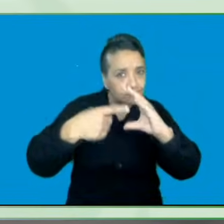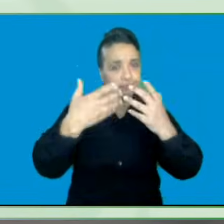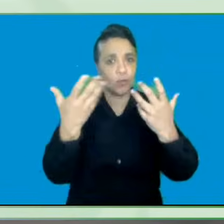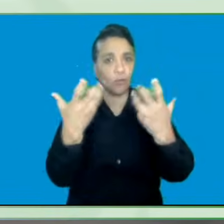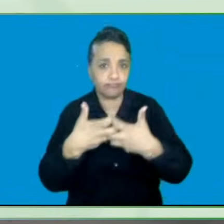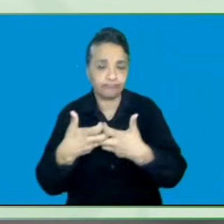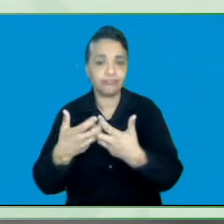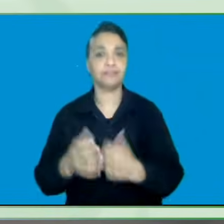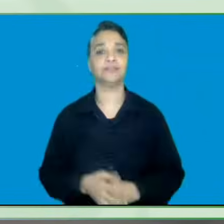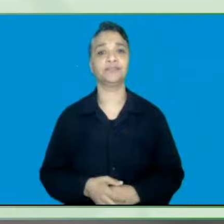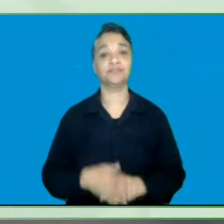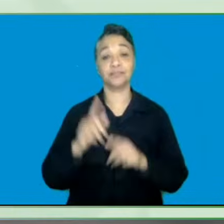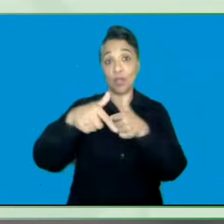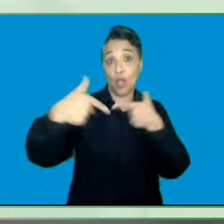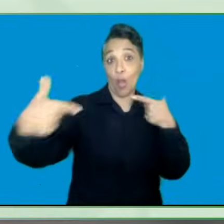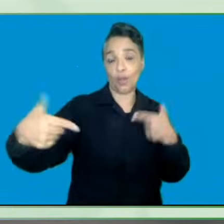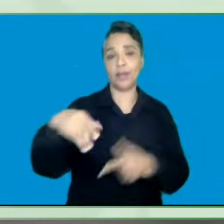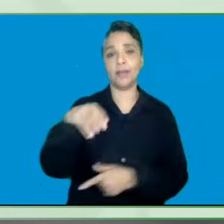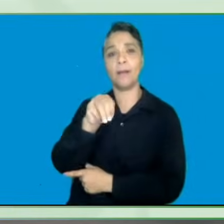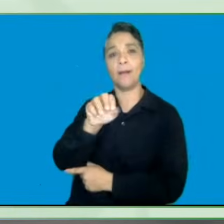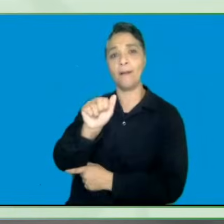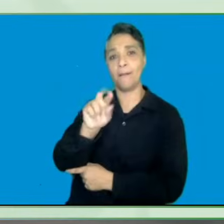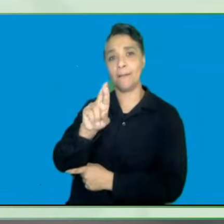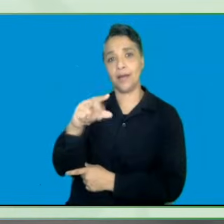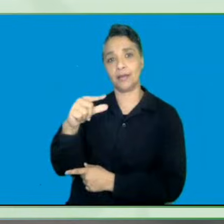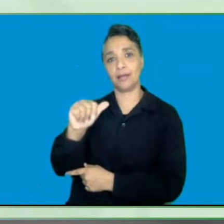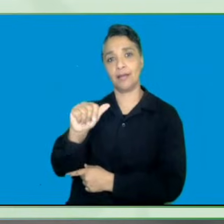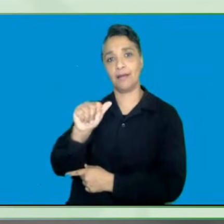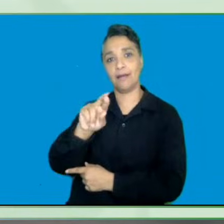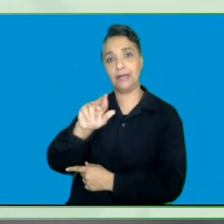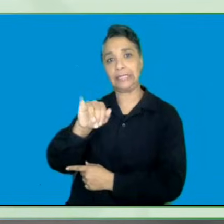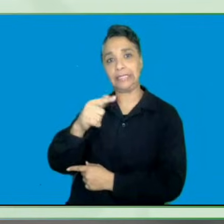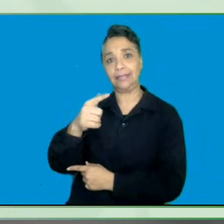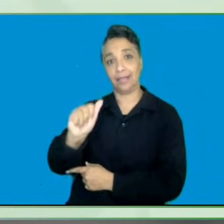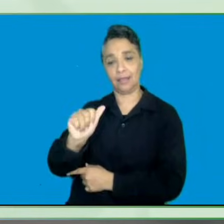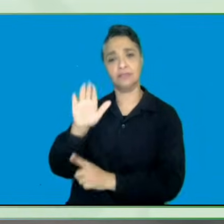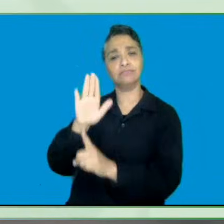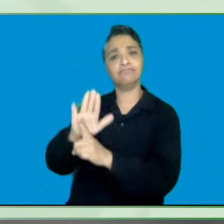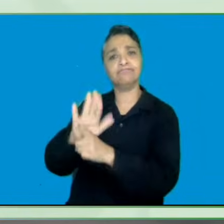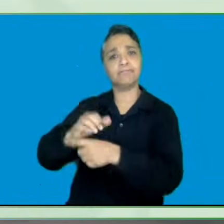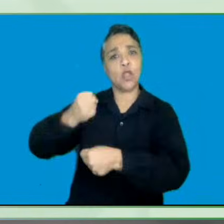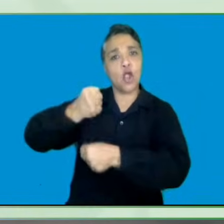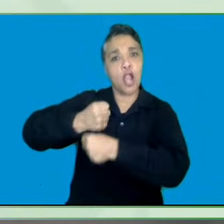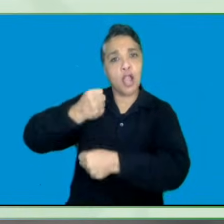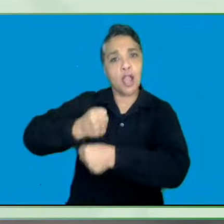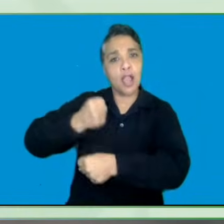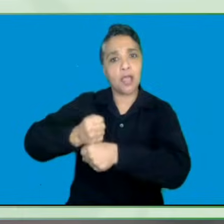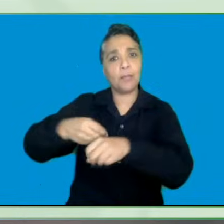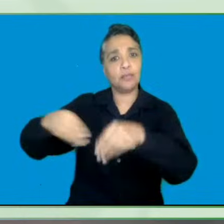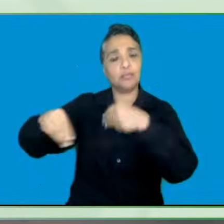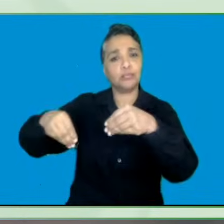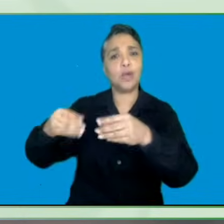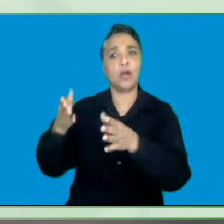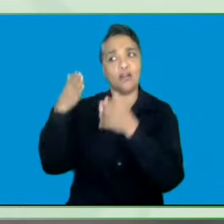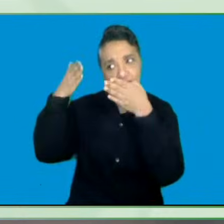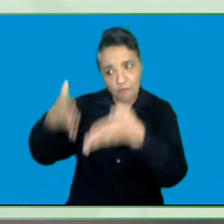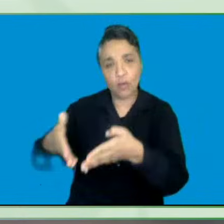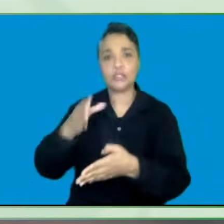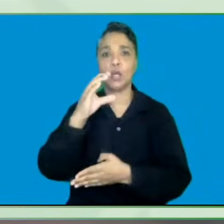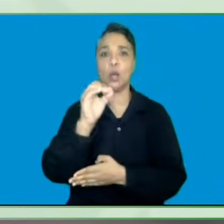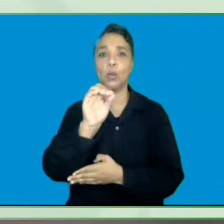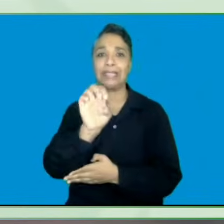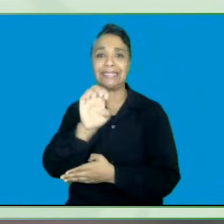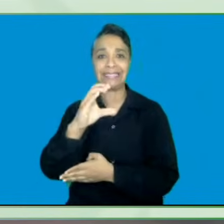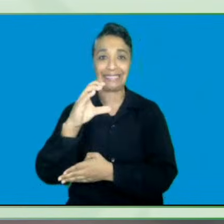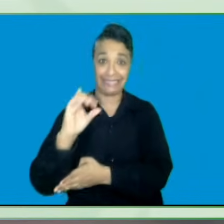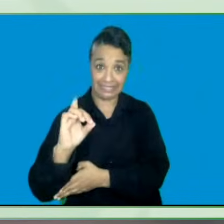online with Margarita Lane, the labor market economist at OECD, working primarily